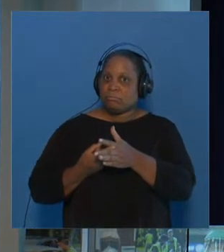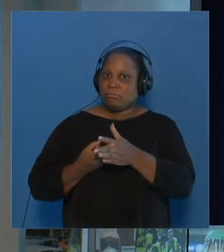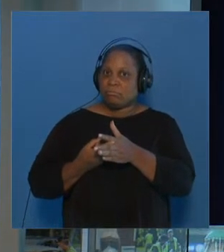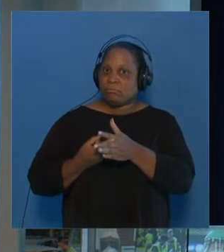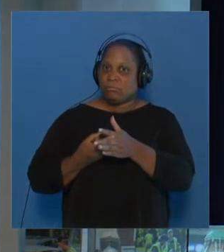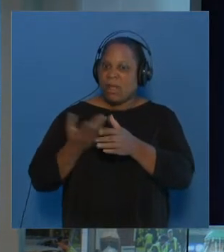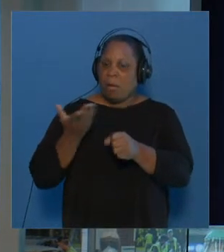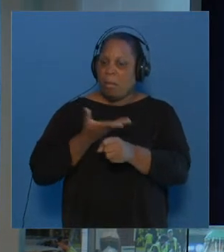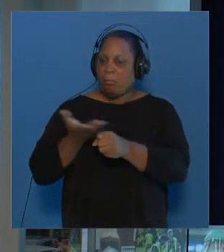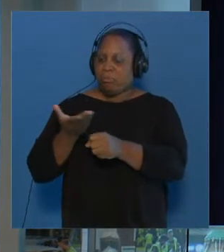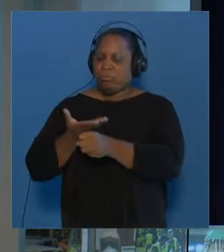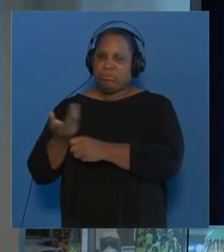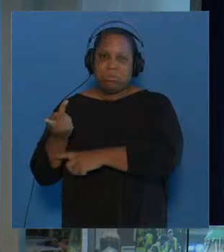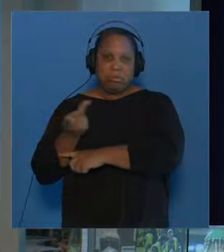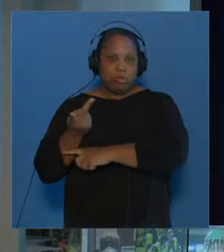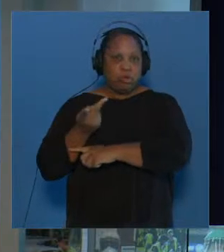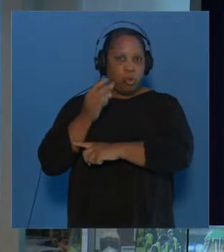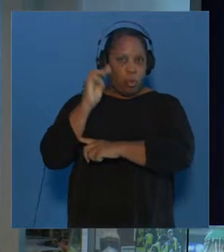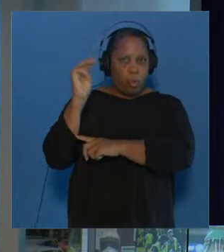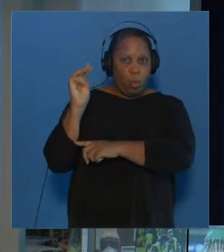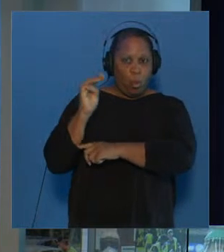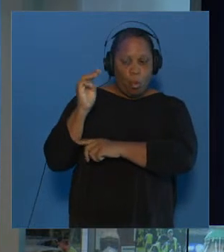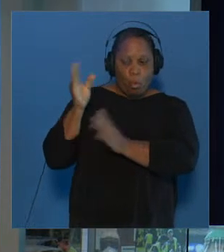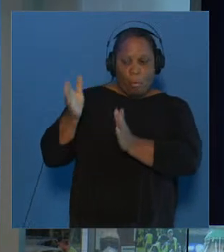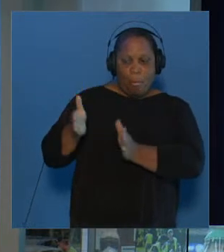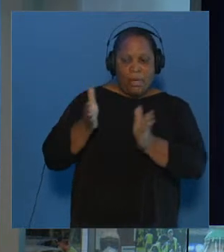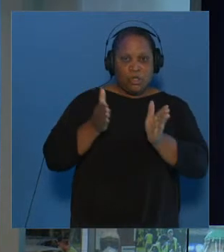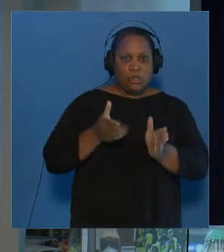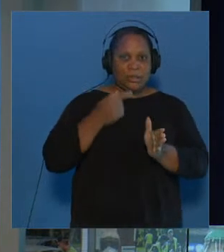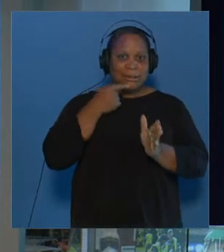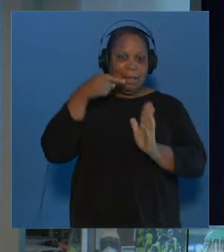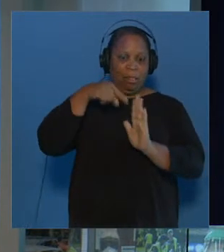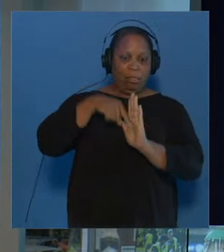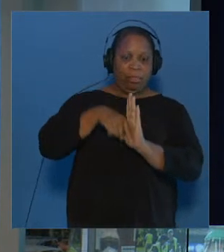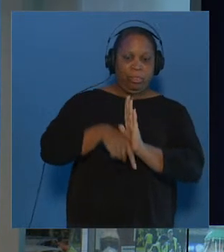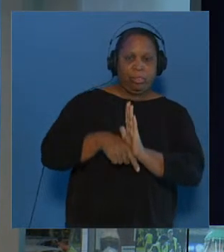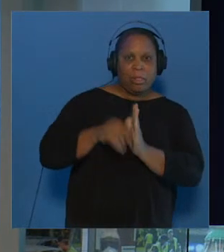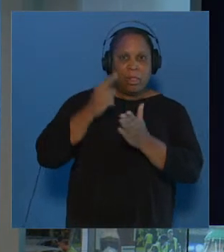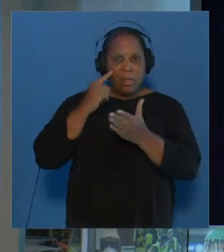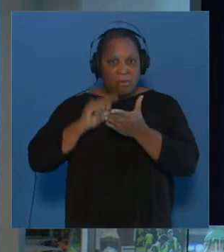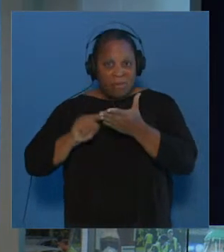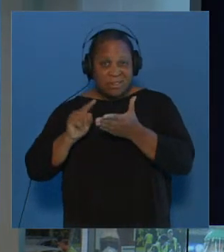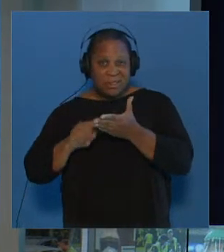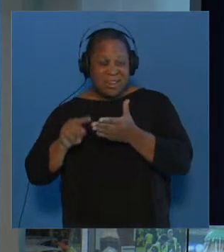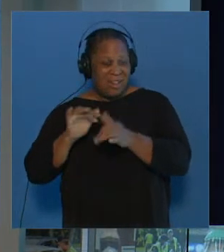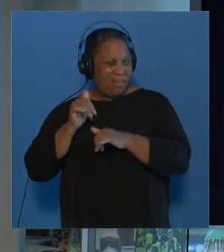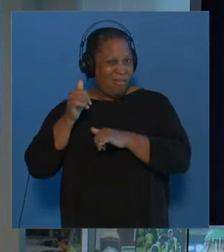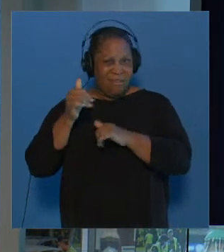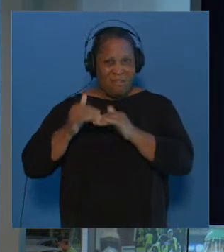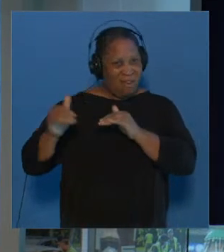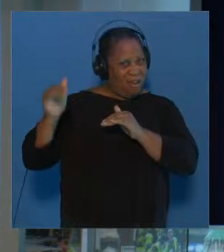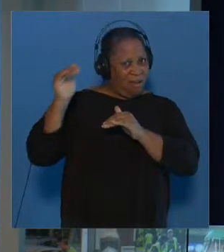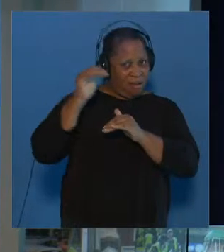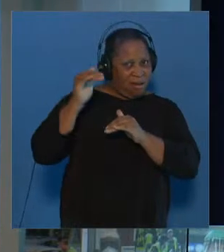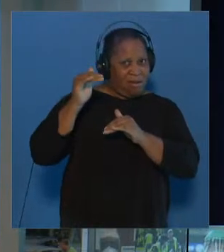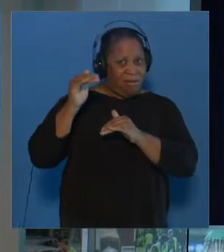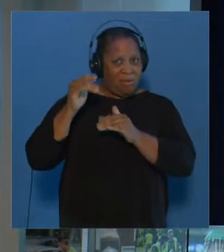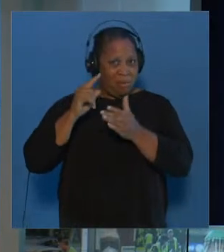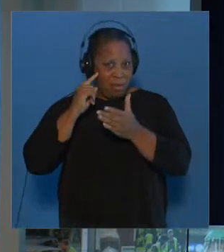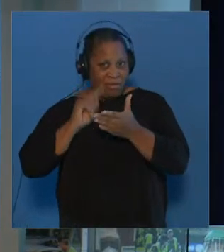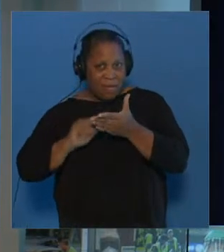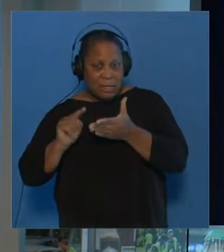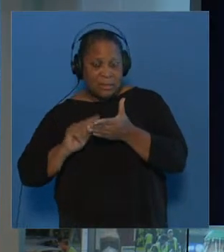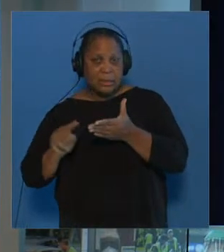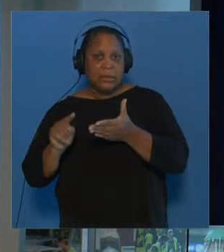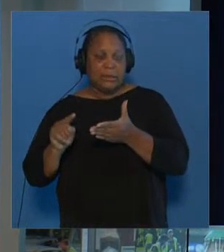firing of the two ministers. It was stated an in-depth investigation. How far will this investigation go?